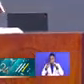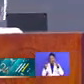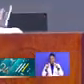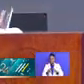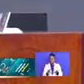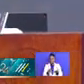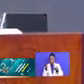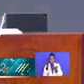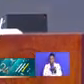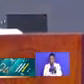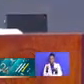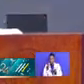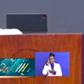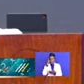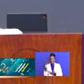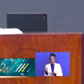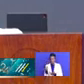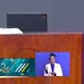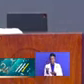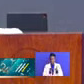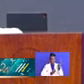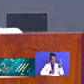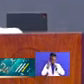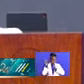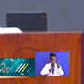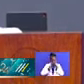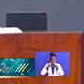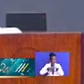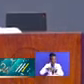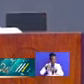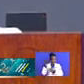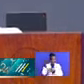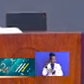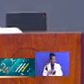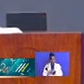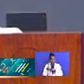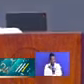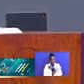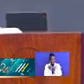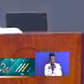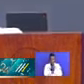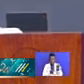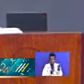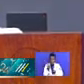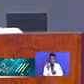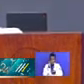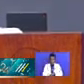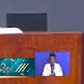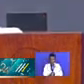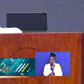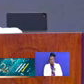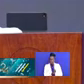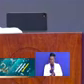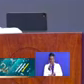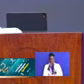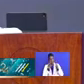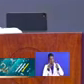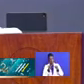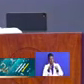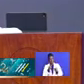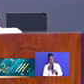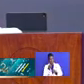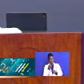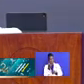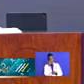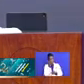passport what does this what what's it for he say it's for traveling outside the country I said Mama have you ever traveled outside the country she said no I